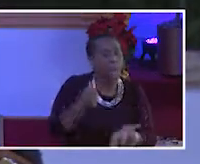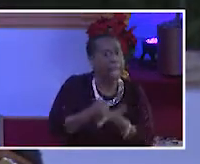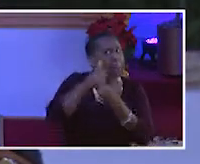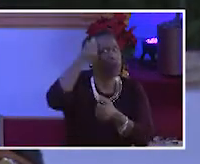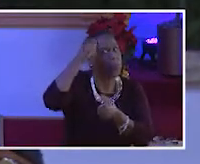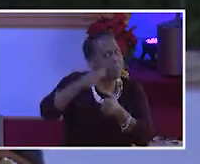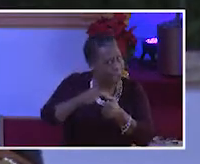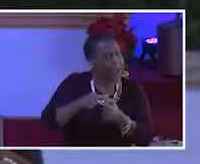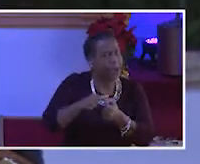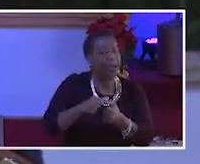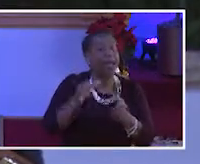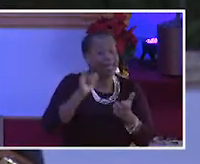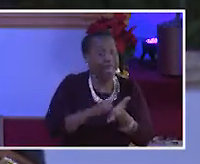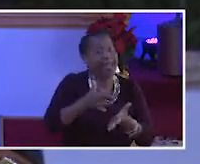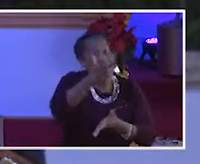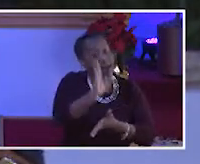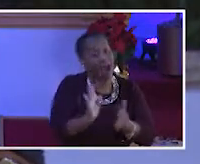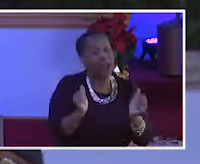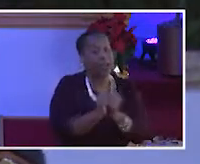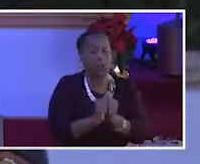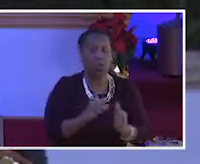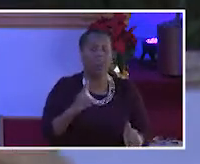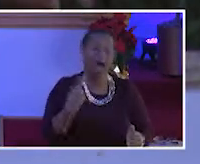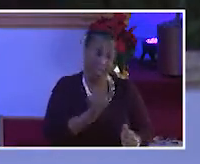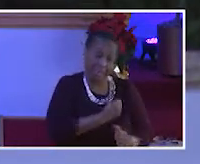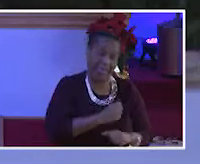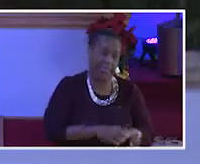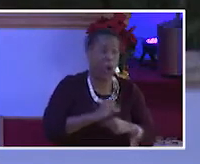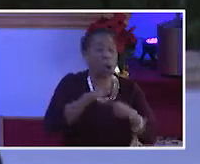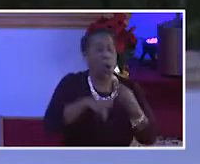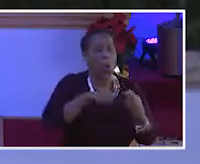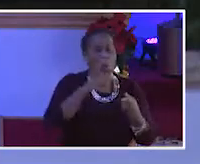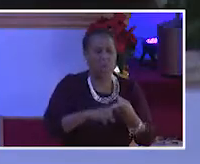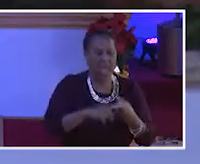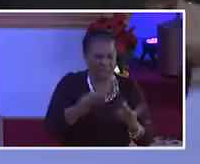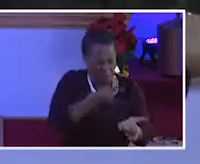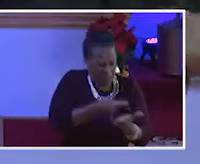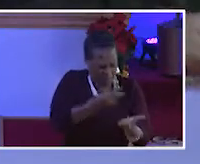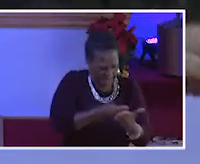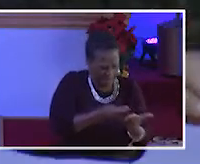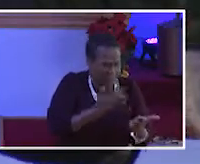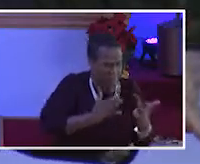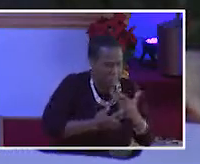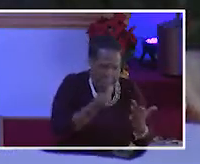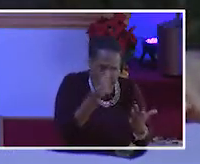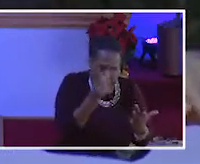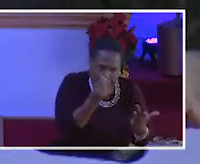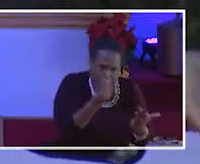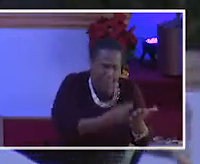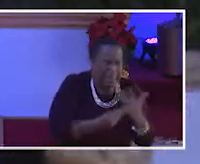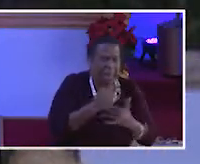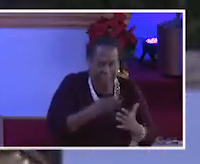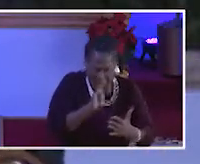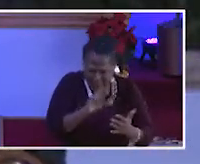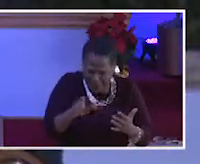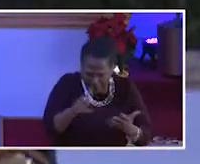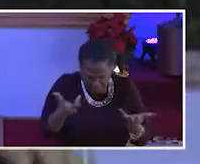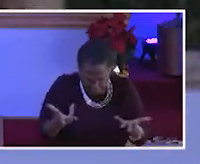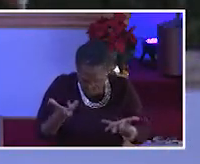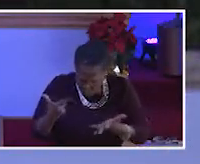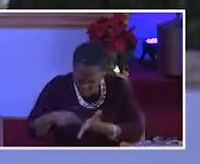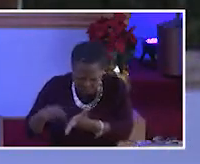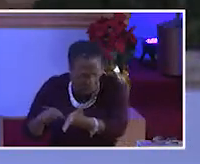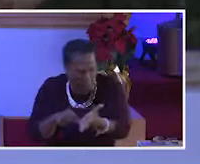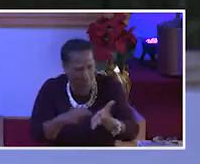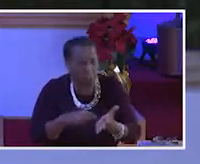reminded yourself that God is with us. When your paycheck is a little short and your bills are long and